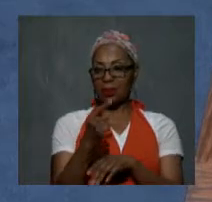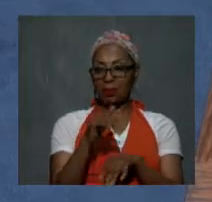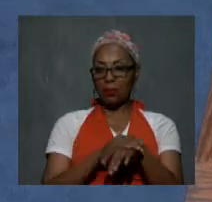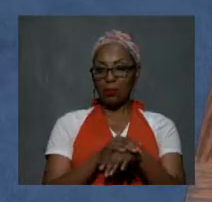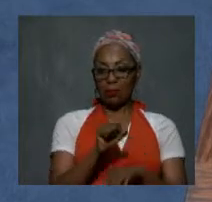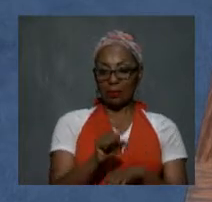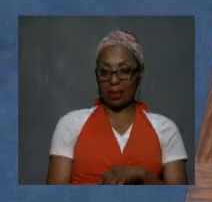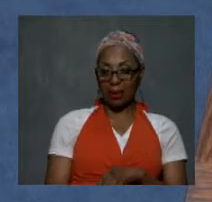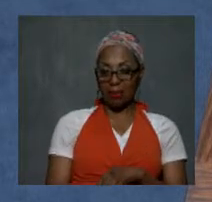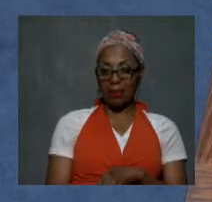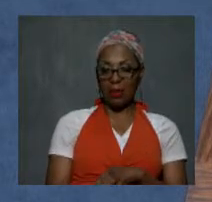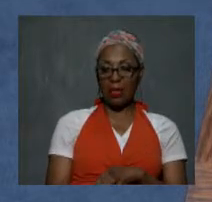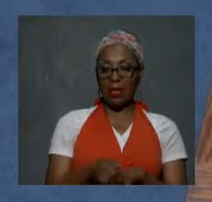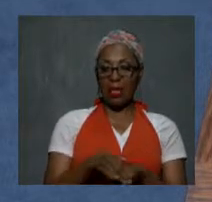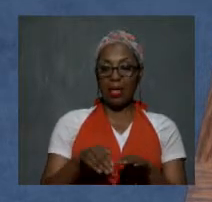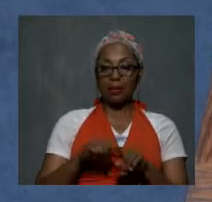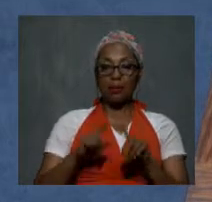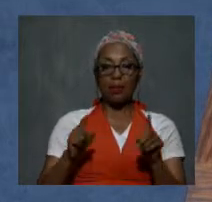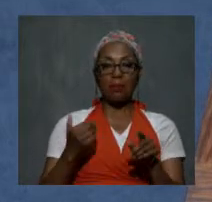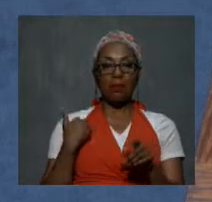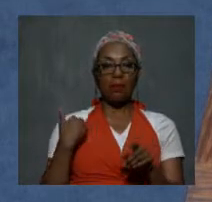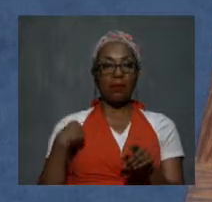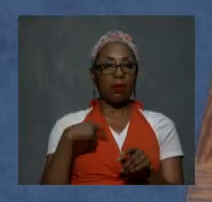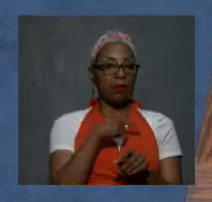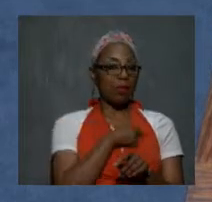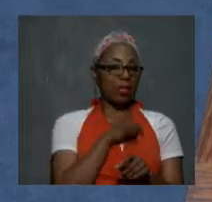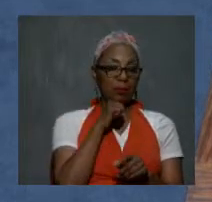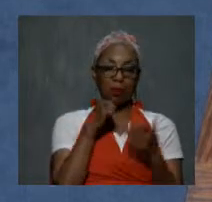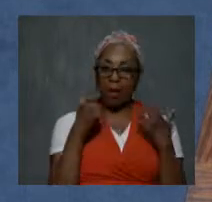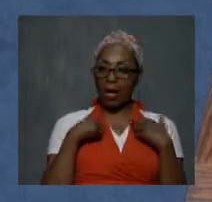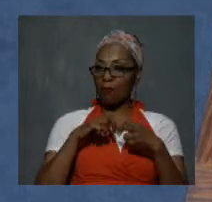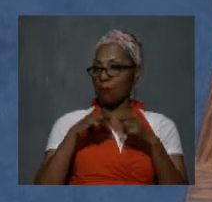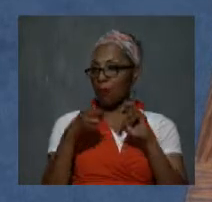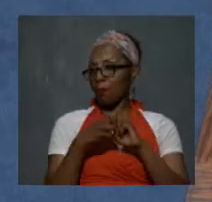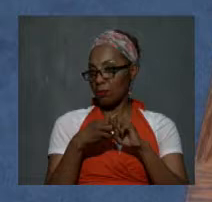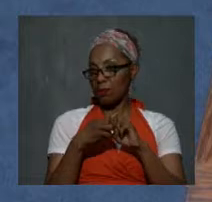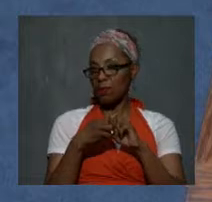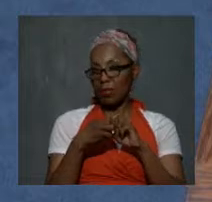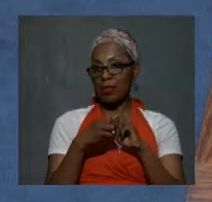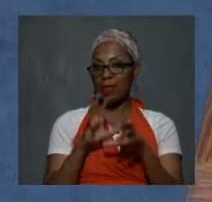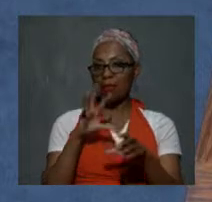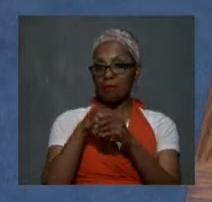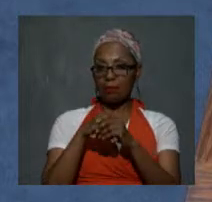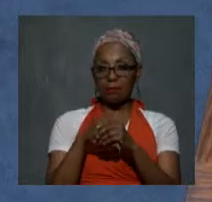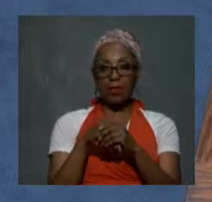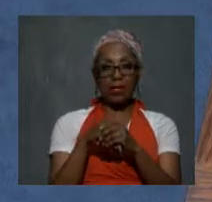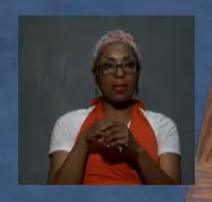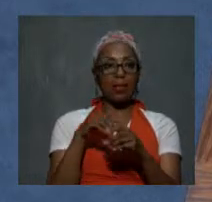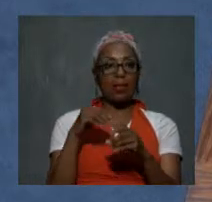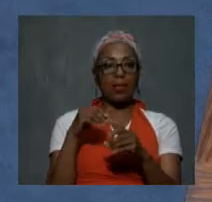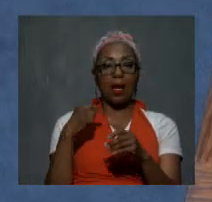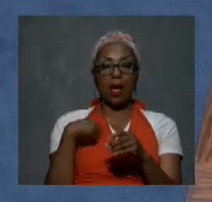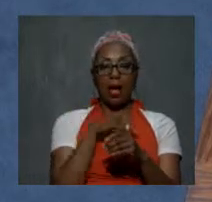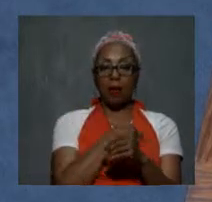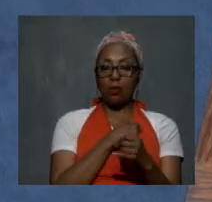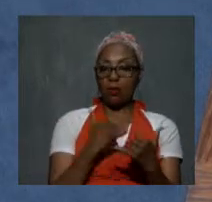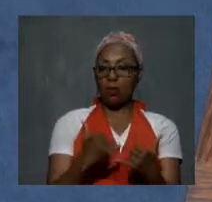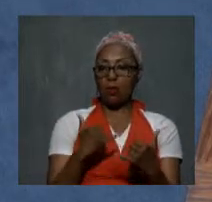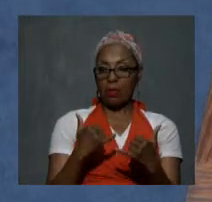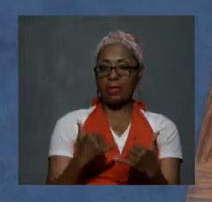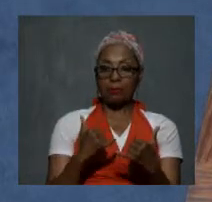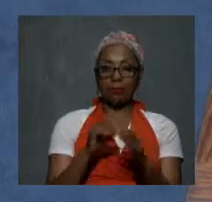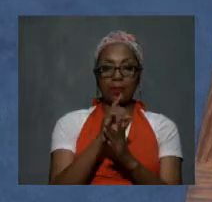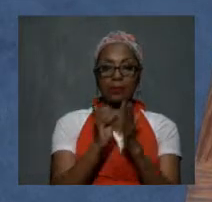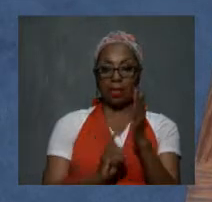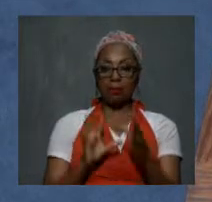said before, we don't have any problem with accommodating that within our current design, accommodating bicycle